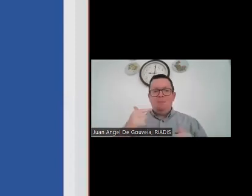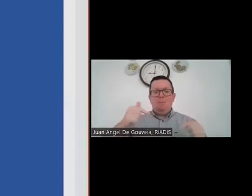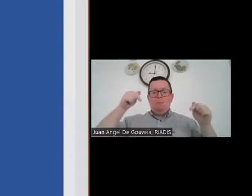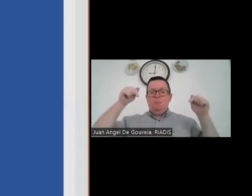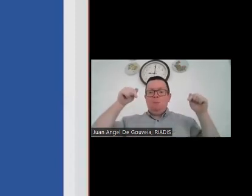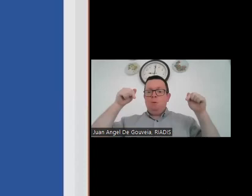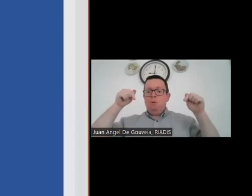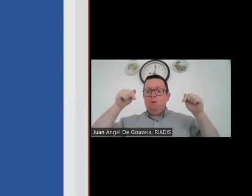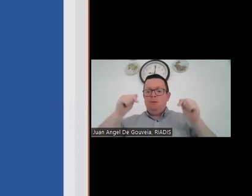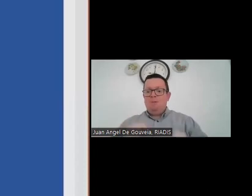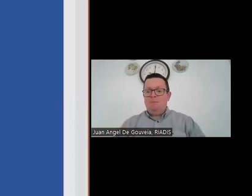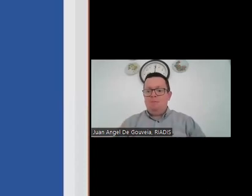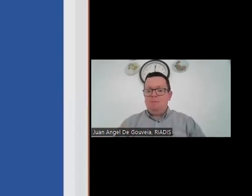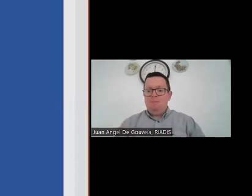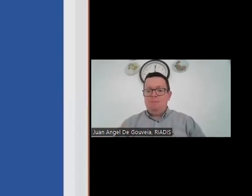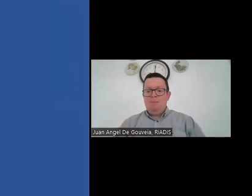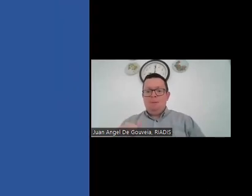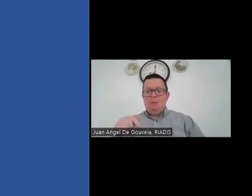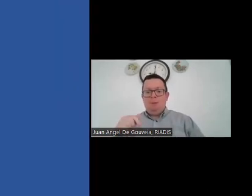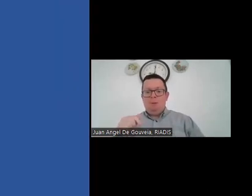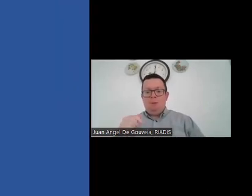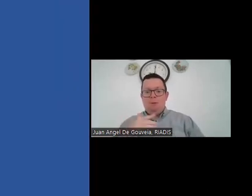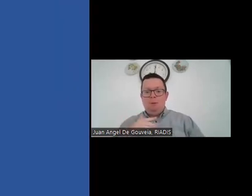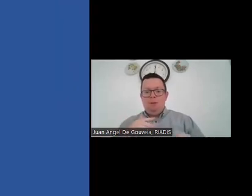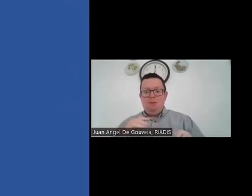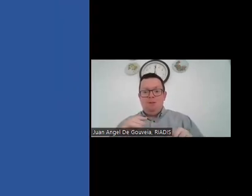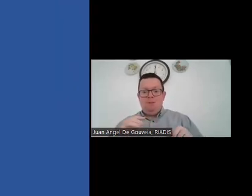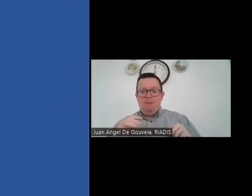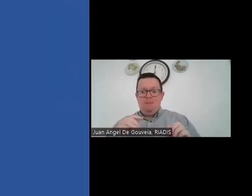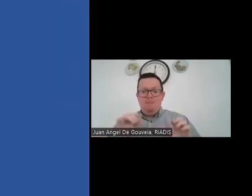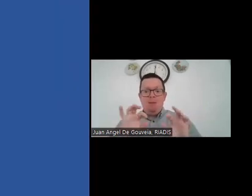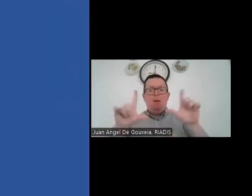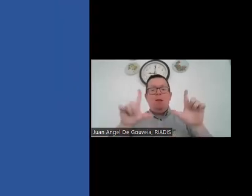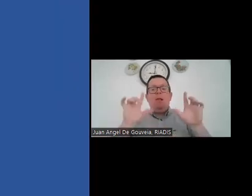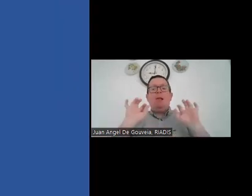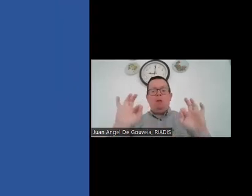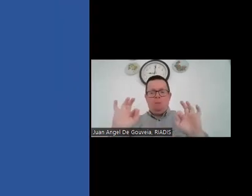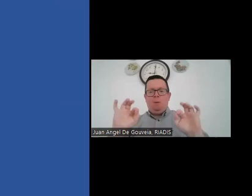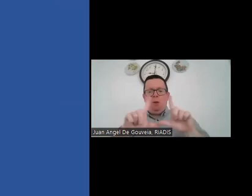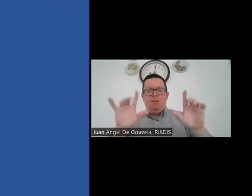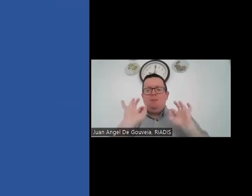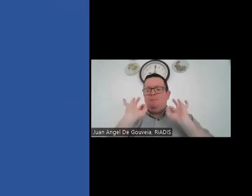Could you please put it on presenter mode? Yeah, great.